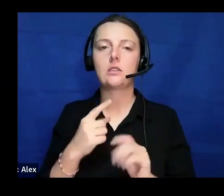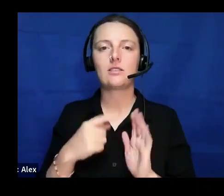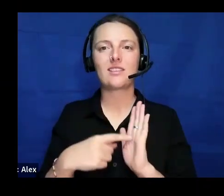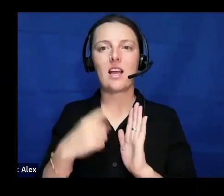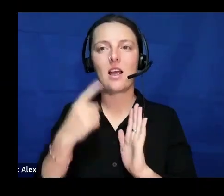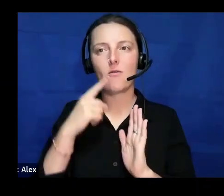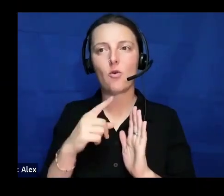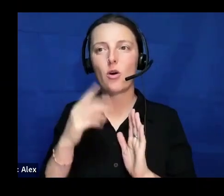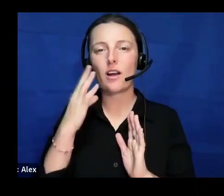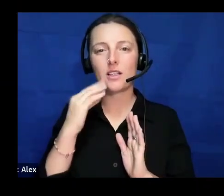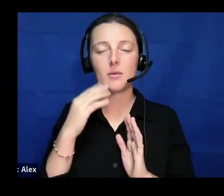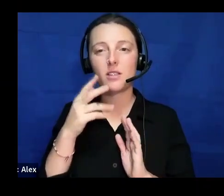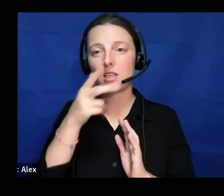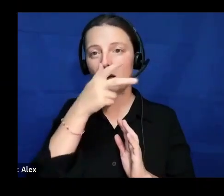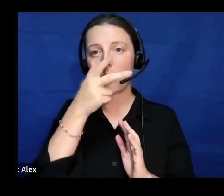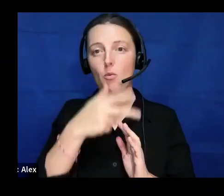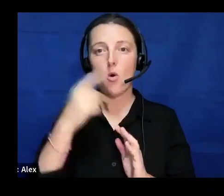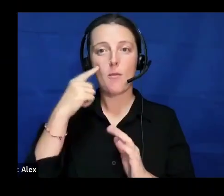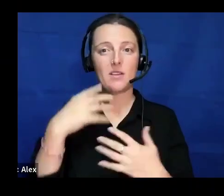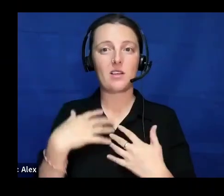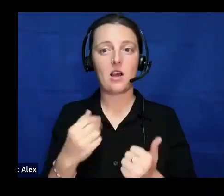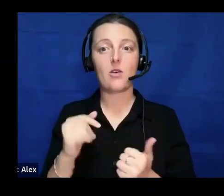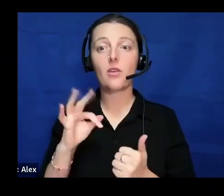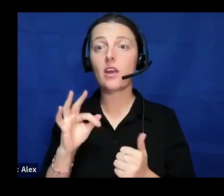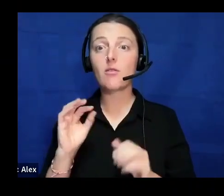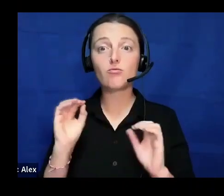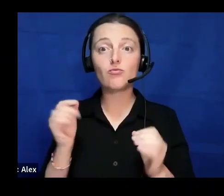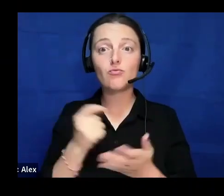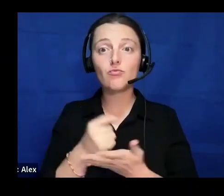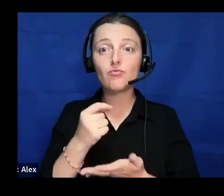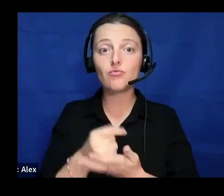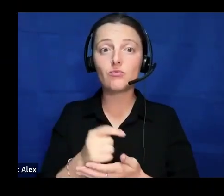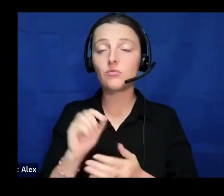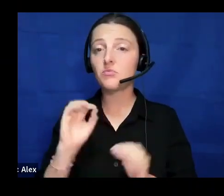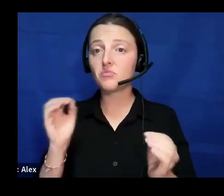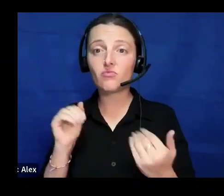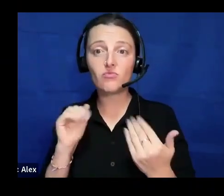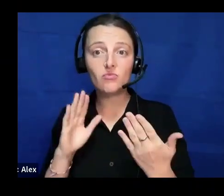health, right? And if not treated or addressed, it can escalate to a more